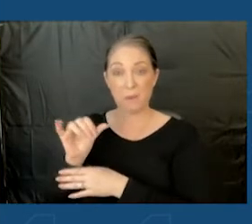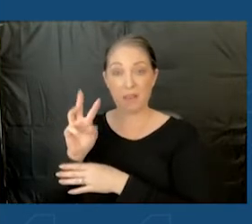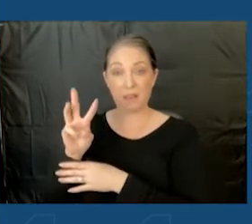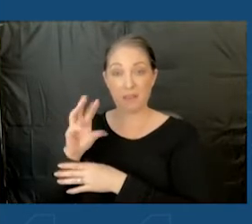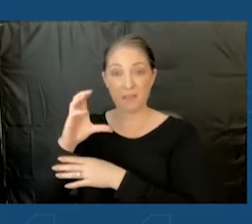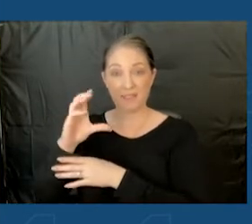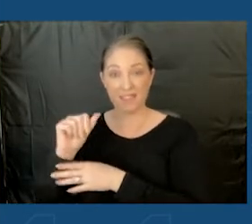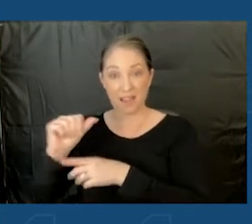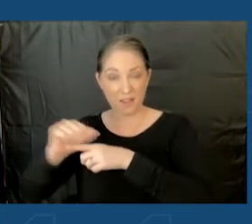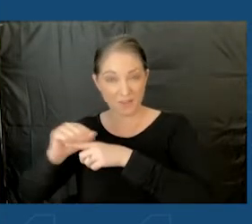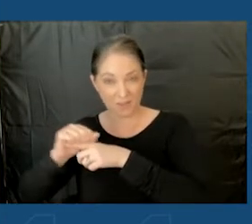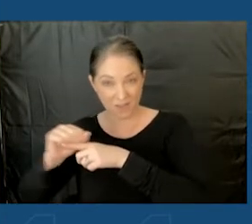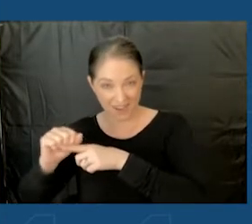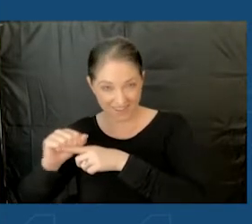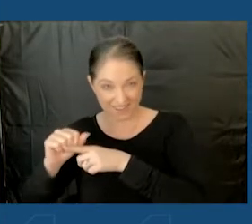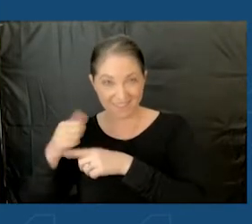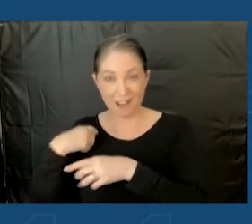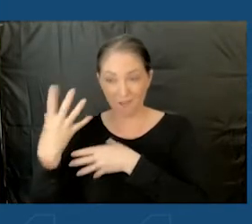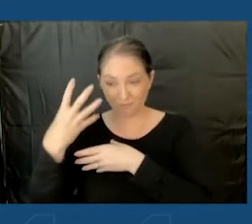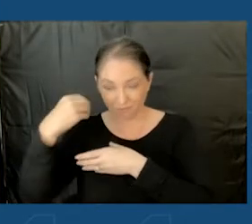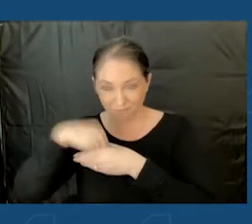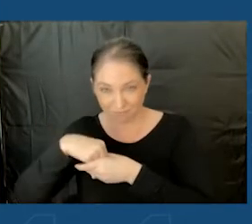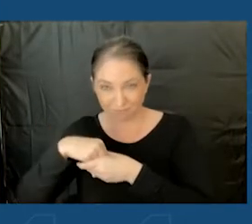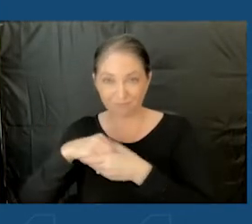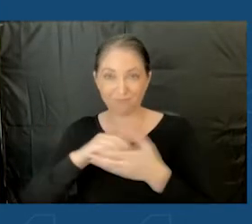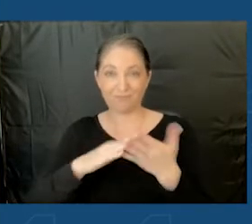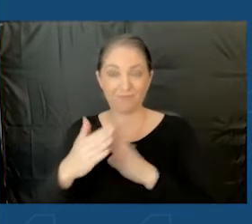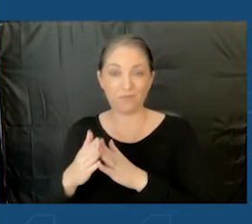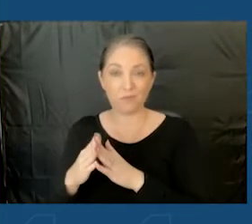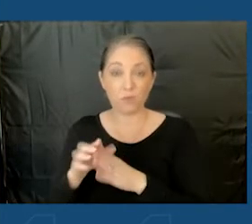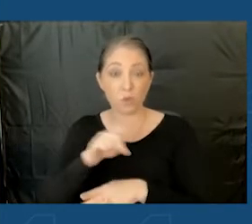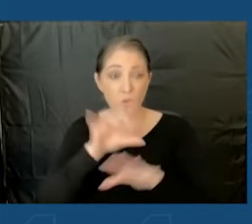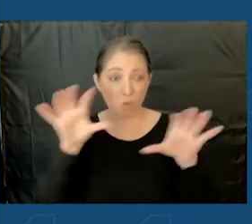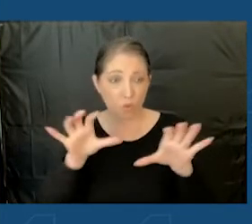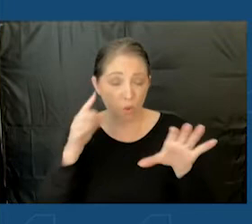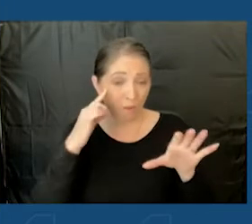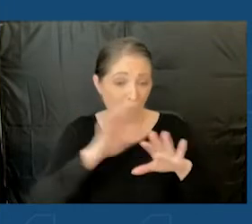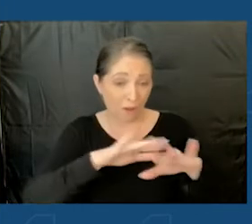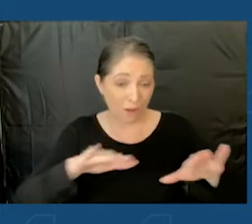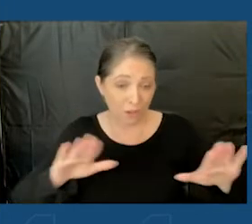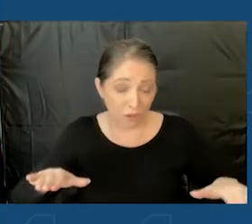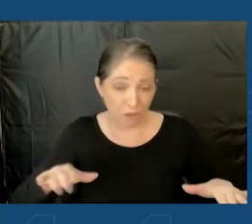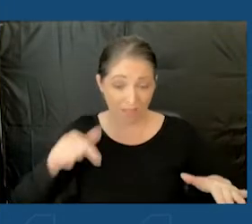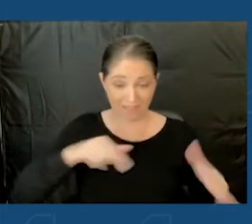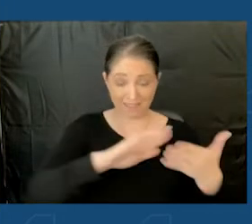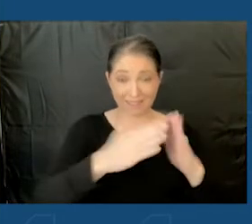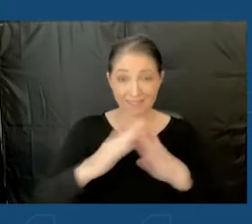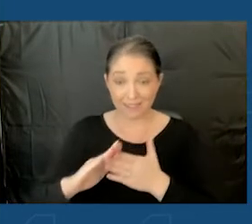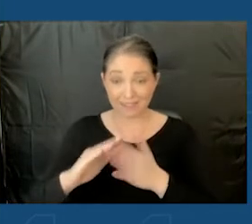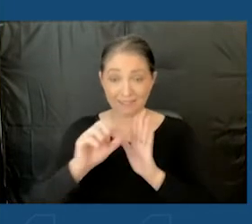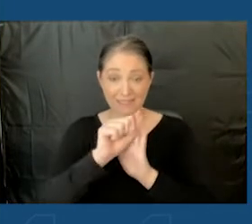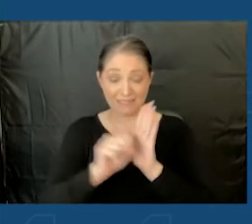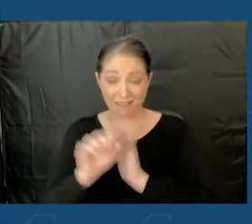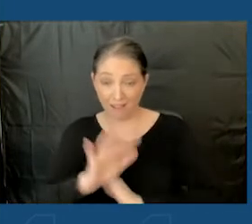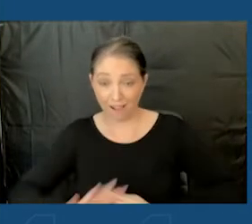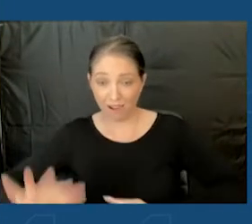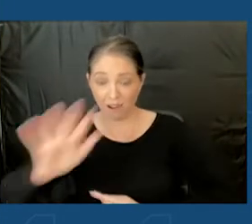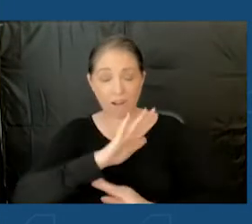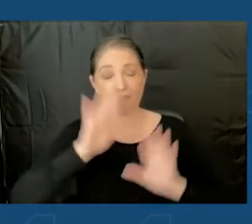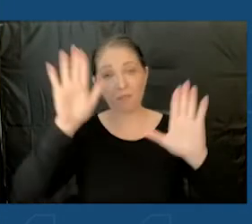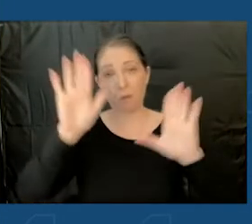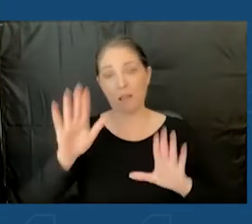time ago, I became very involved in the community. But what you do for children across this city and this state is extraordinary. I want to thank you for hosting us here